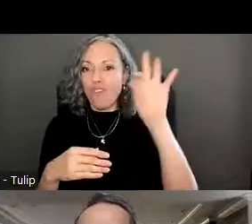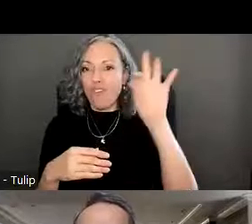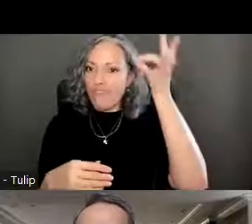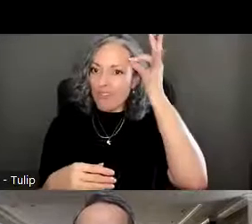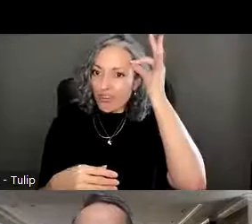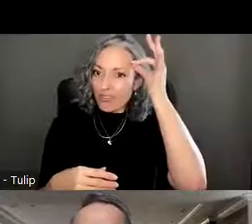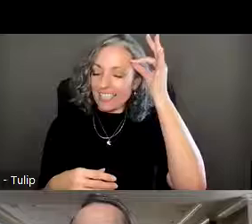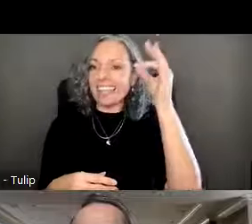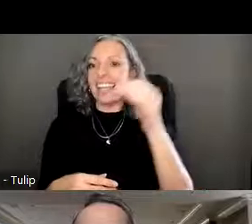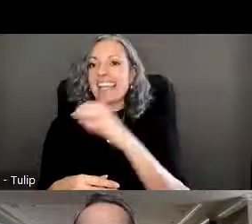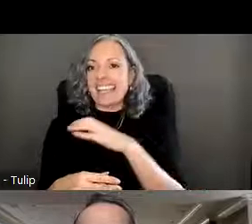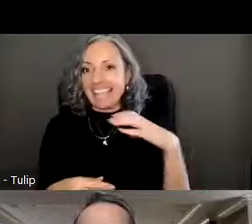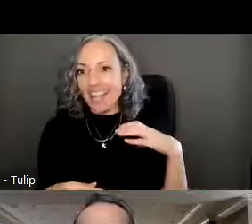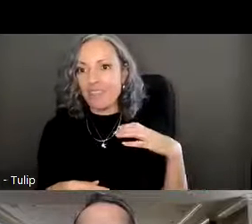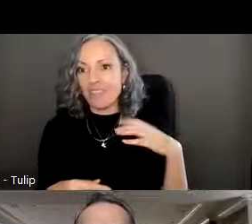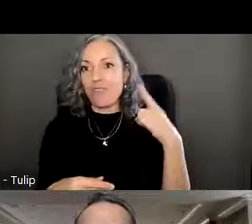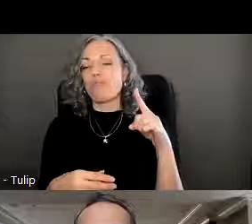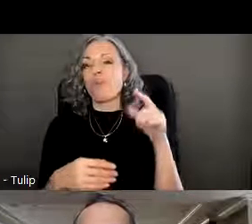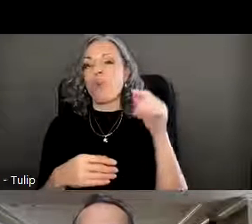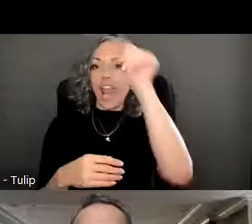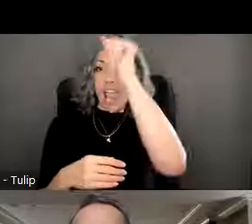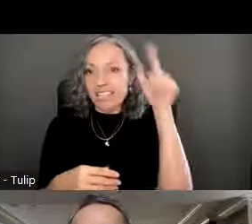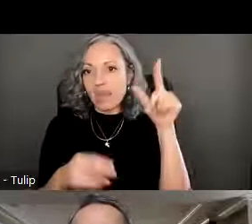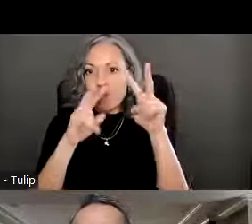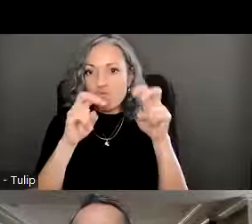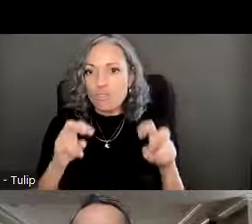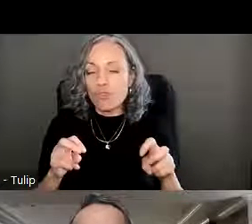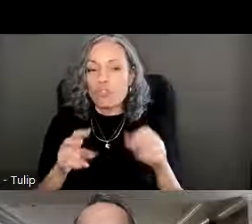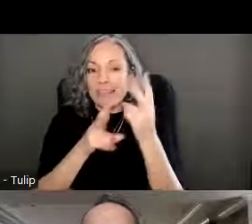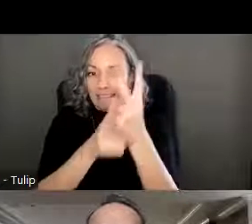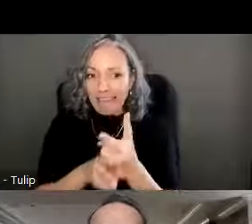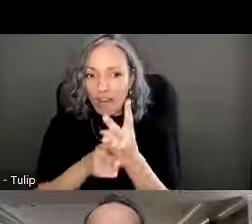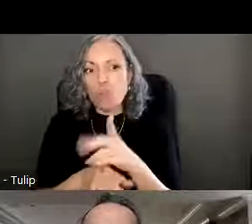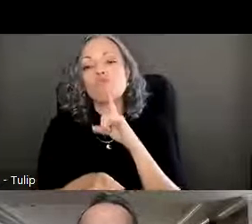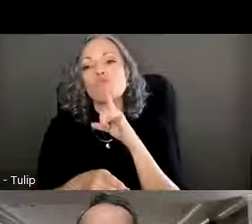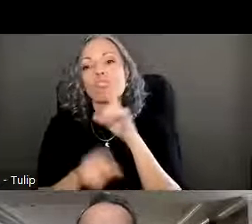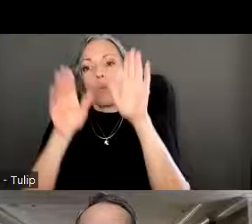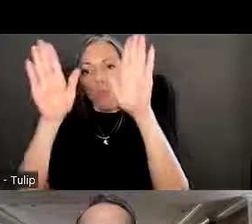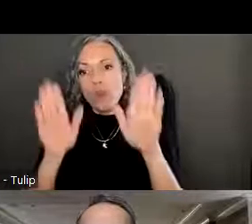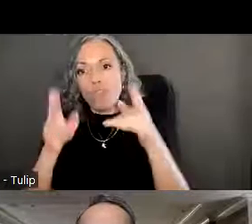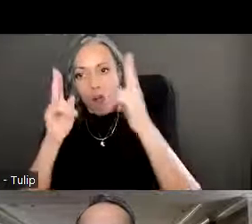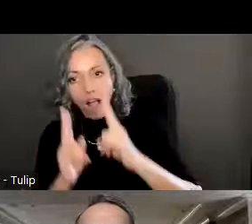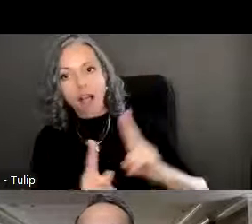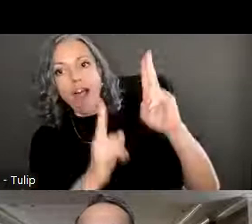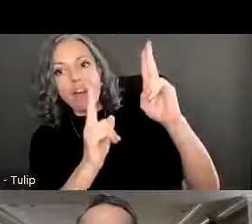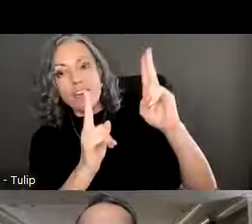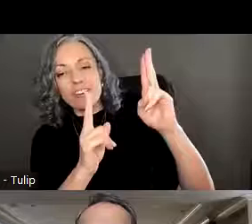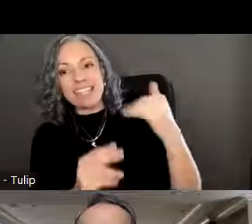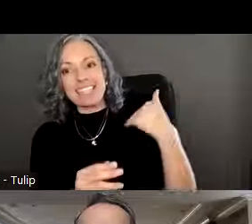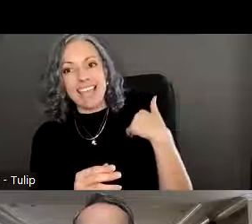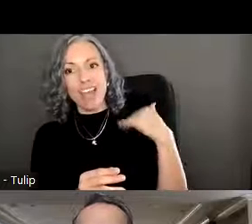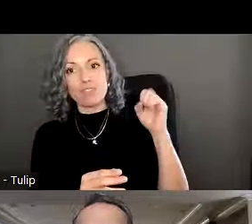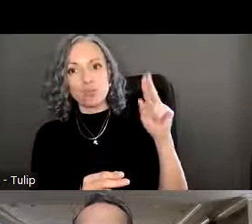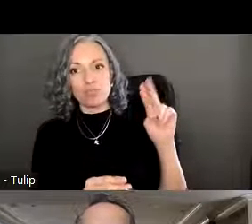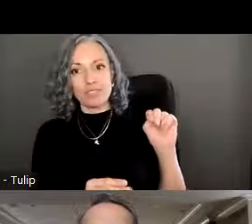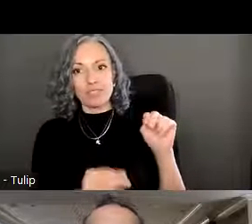Advisory Council on Alzheimer's Research, Care, and Services. It's a really, really great honor to have Susan joining